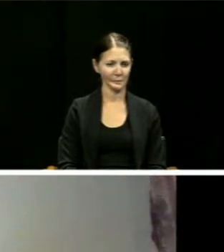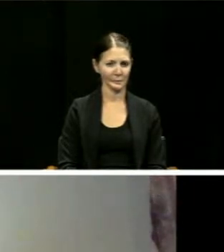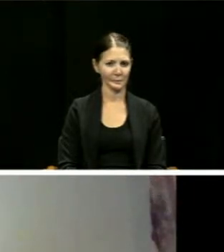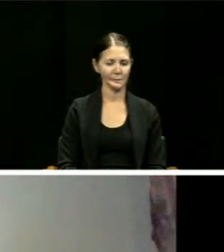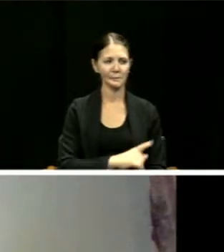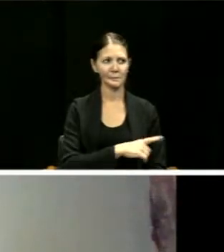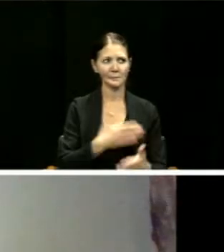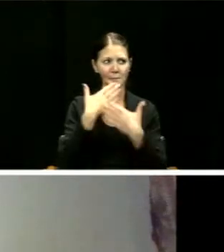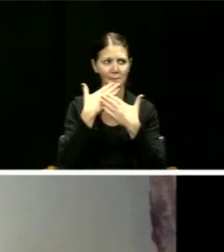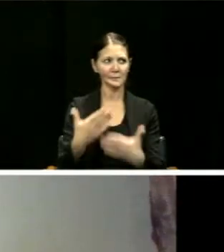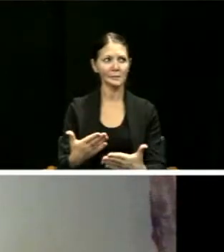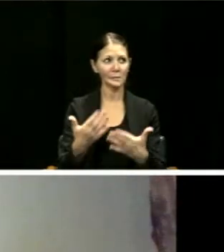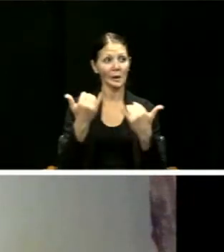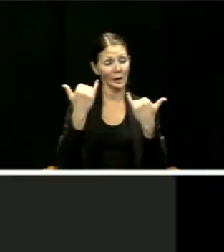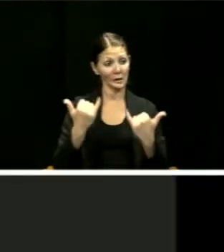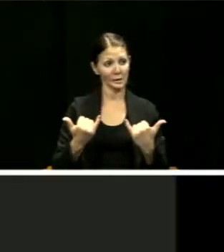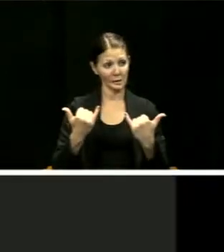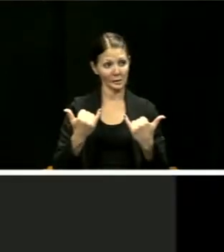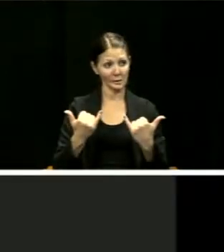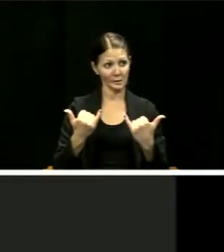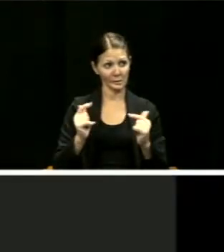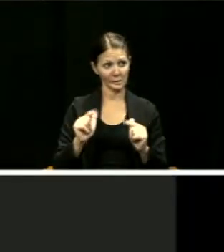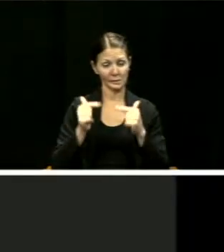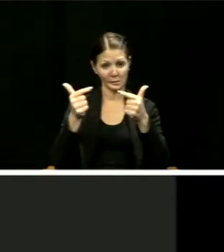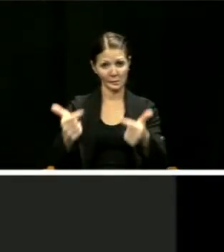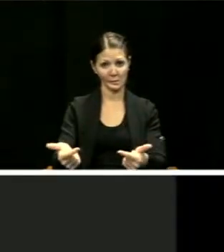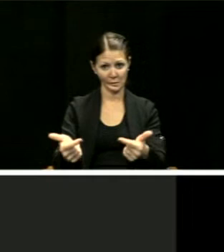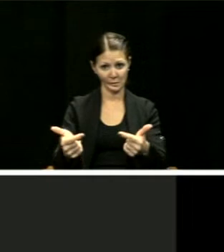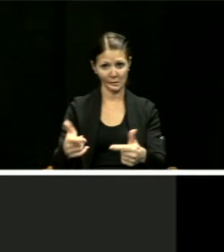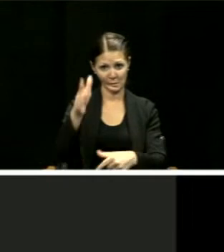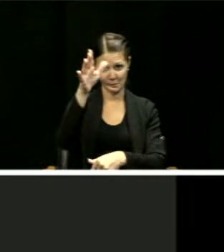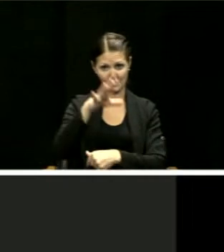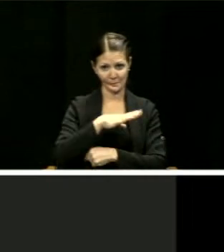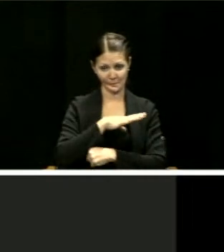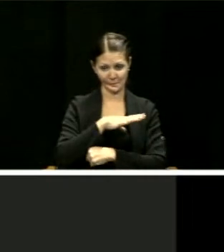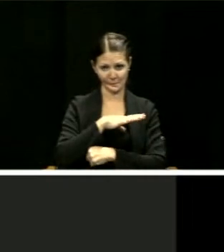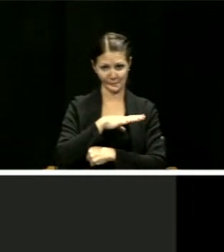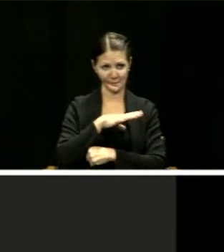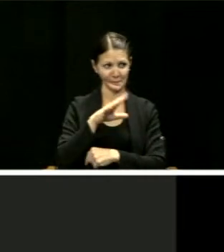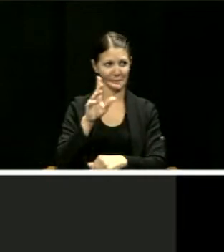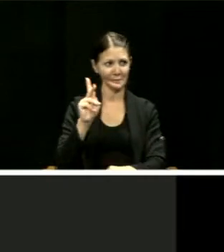Thank you. I will now unmute Mr. Keeman.